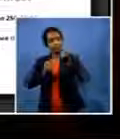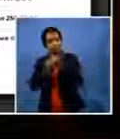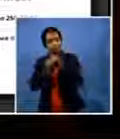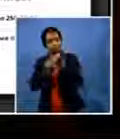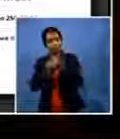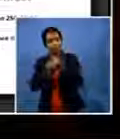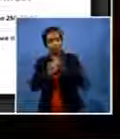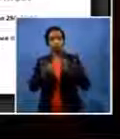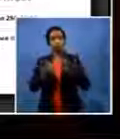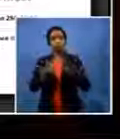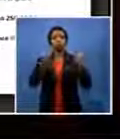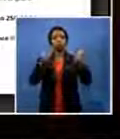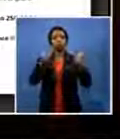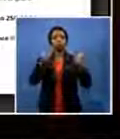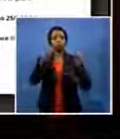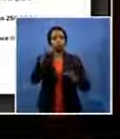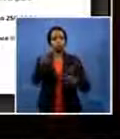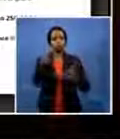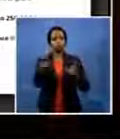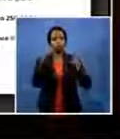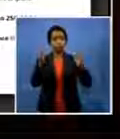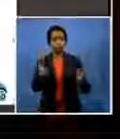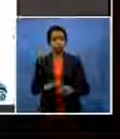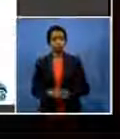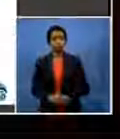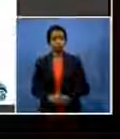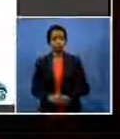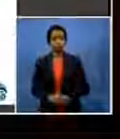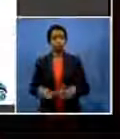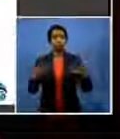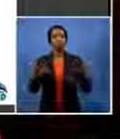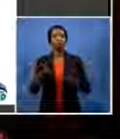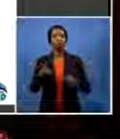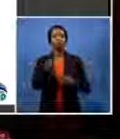deliberately put in place to speak to those objectives.